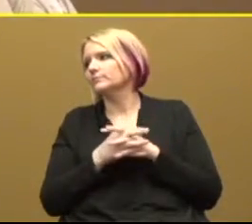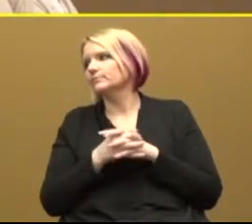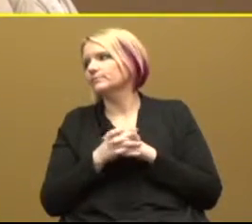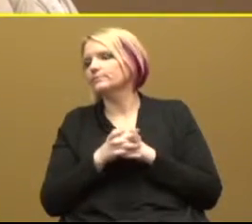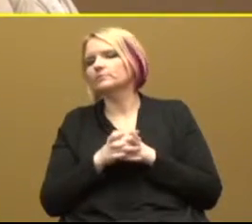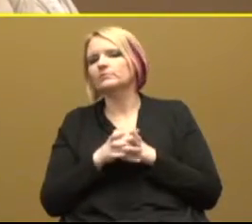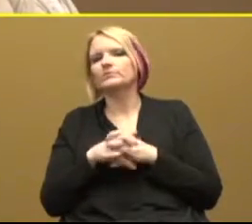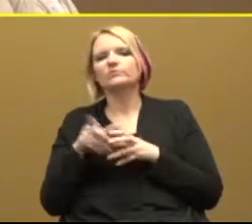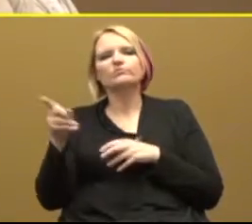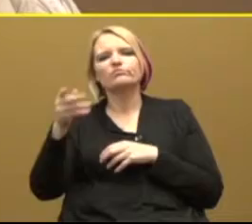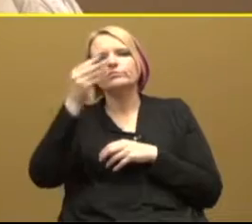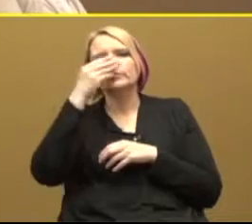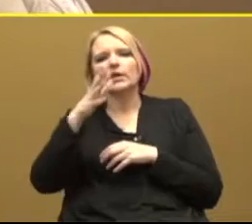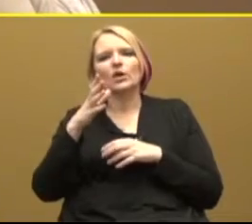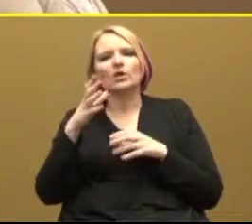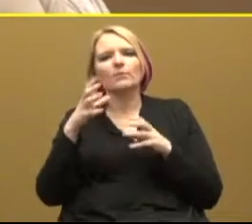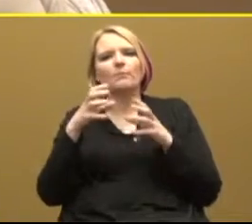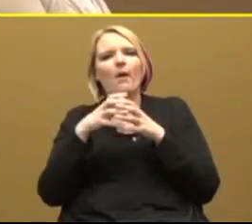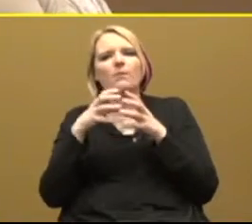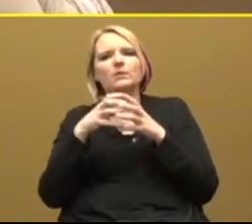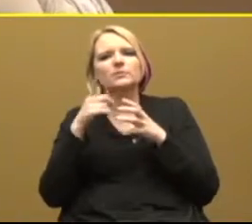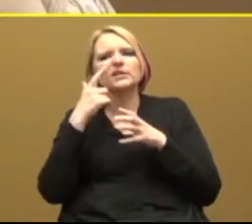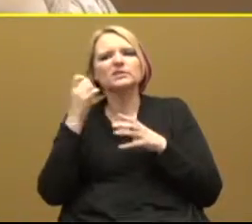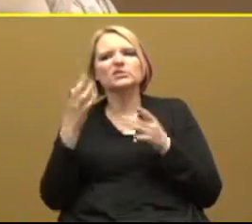She doesn't like bubbles because they're sticky.